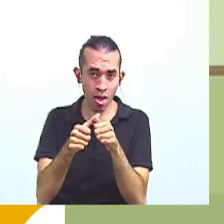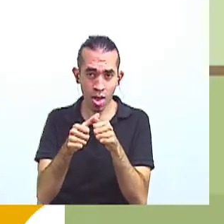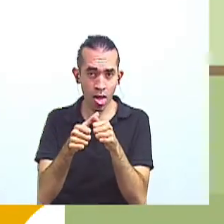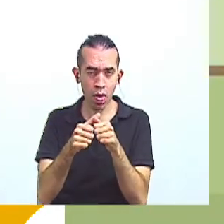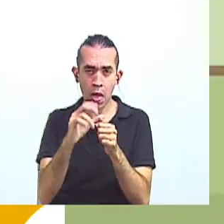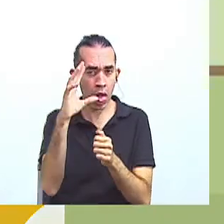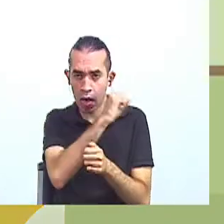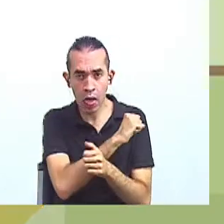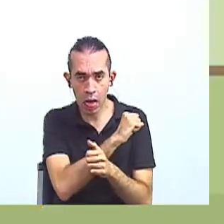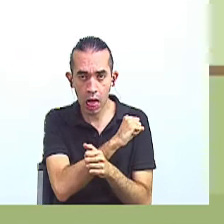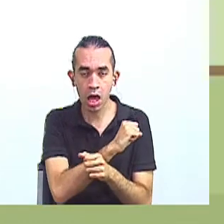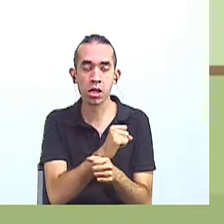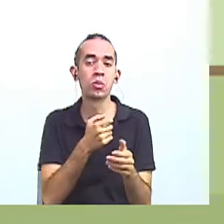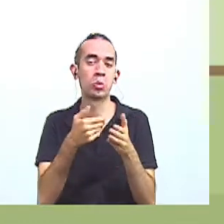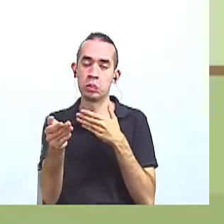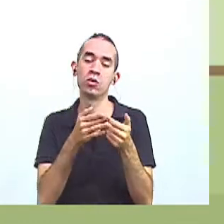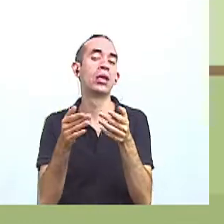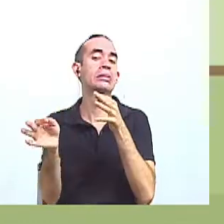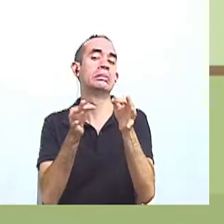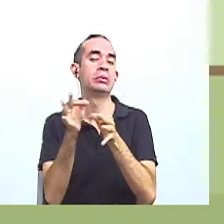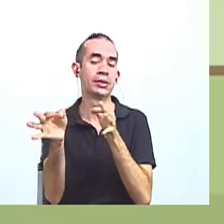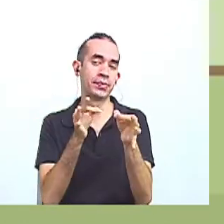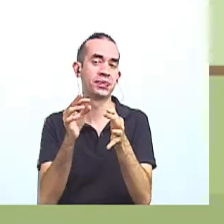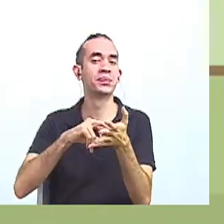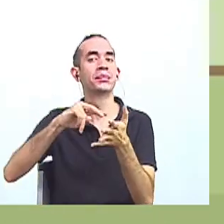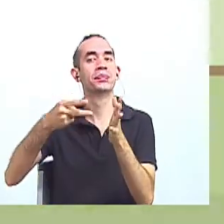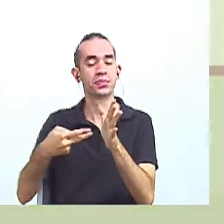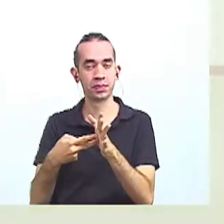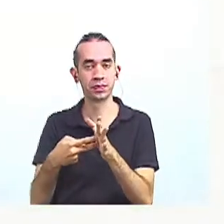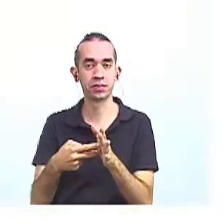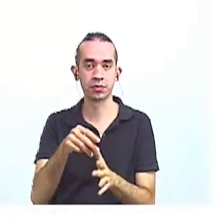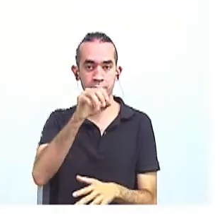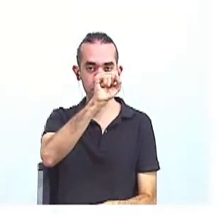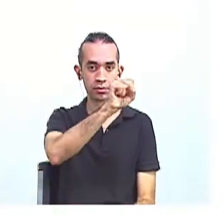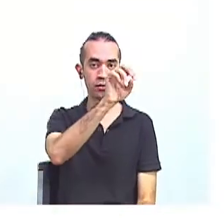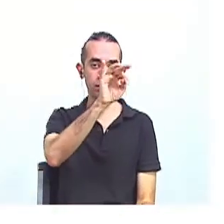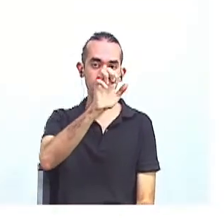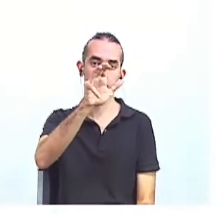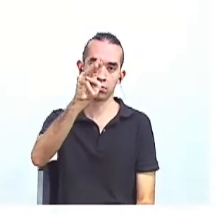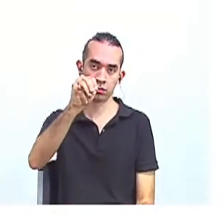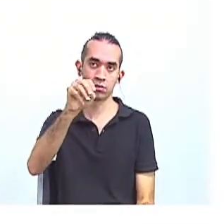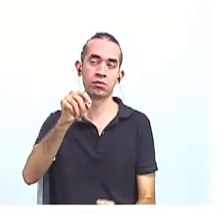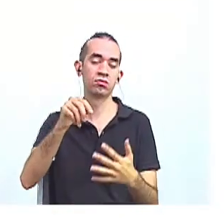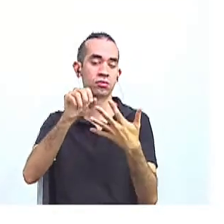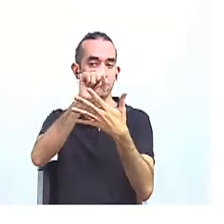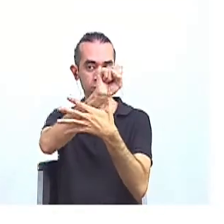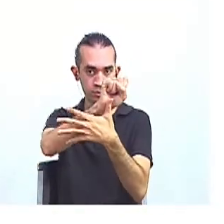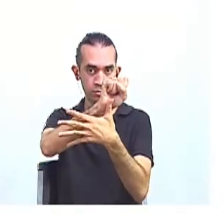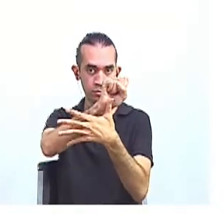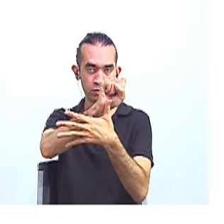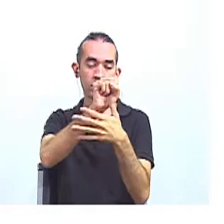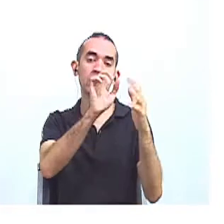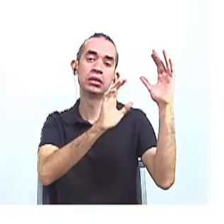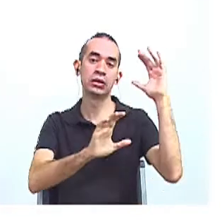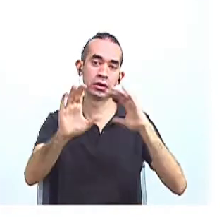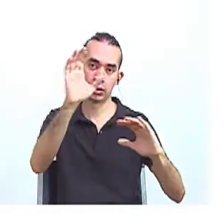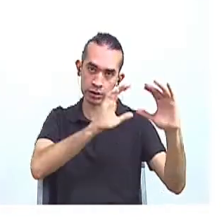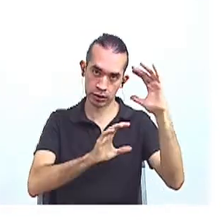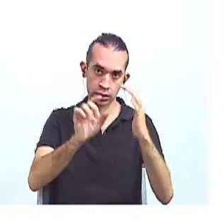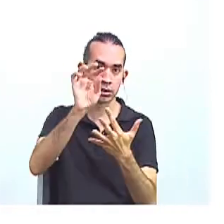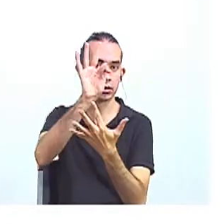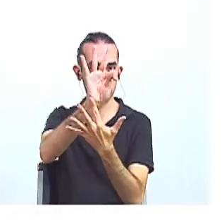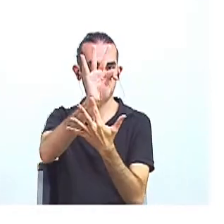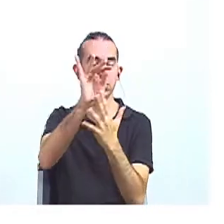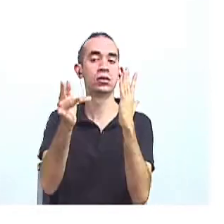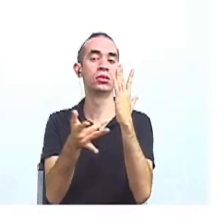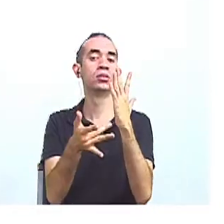part, I have the meaning for you here. So STEAM actually means the S is for science, then we have the T